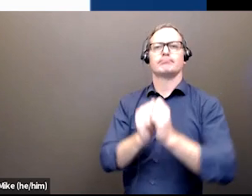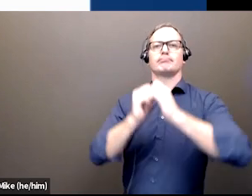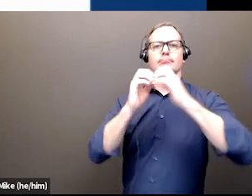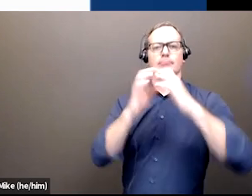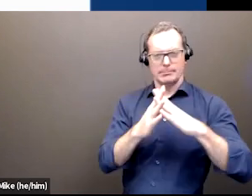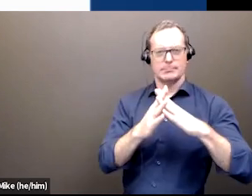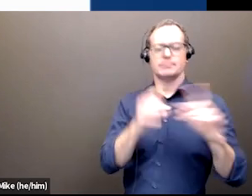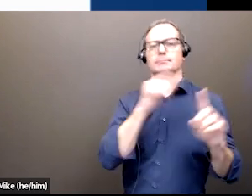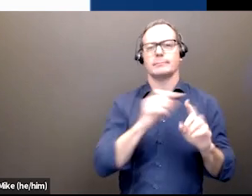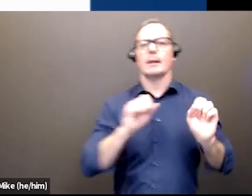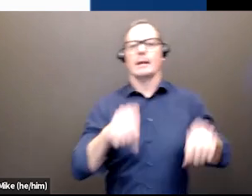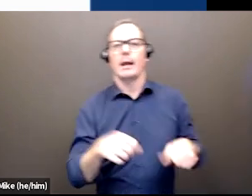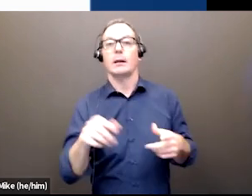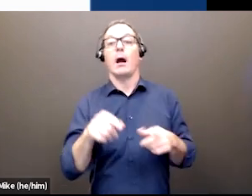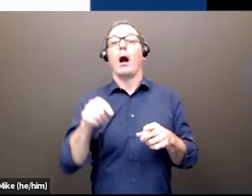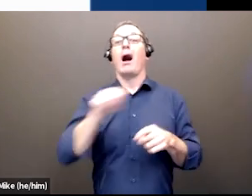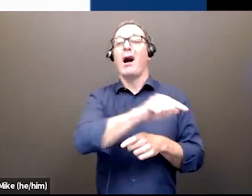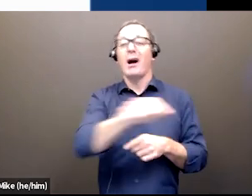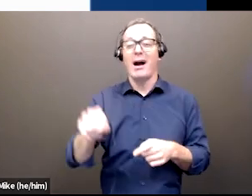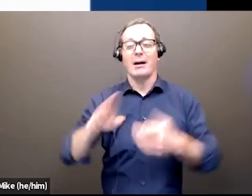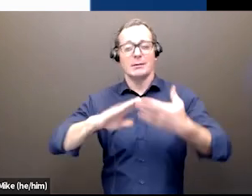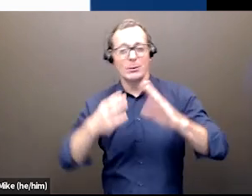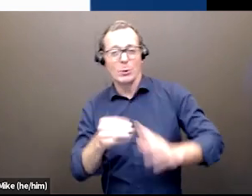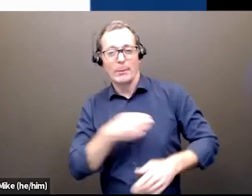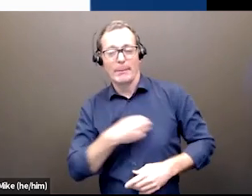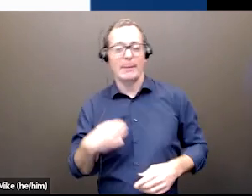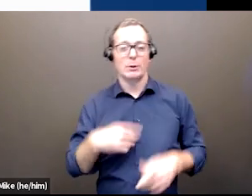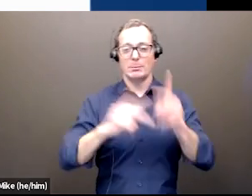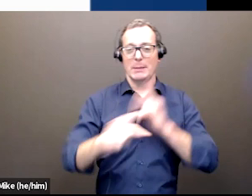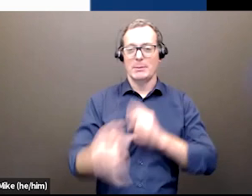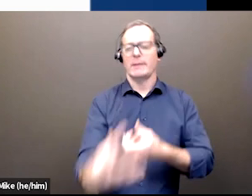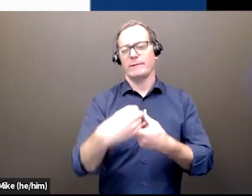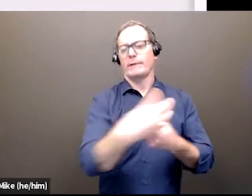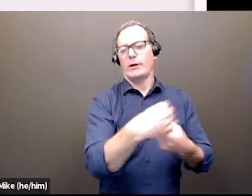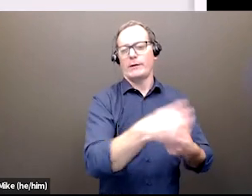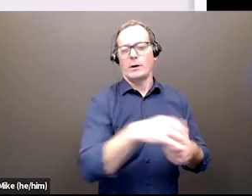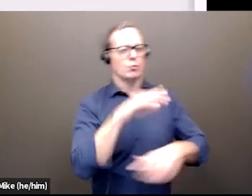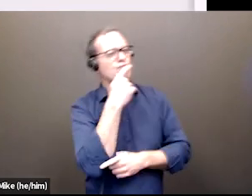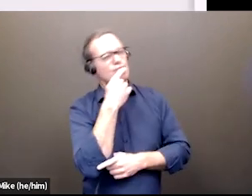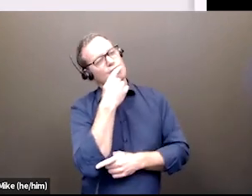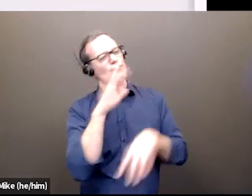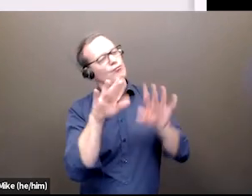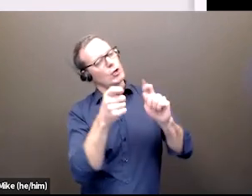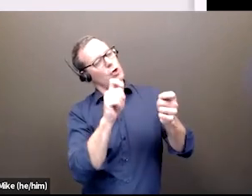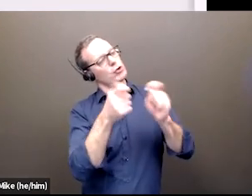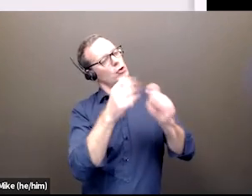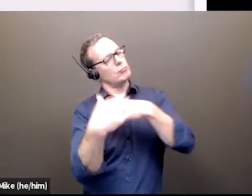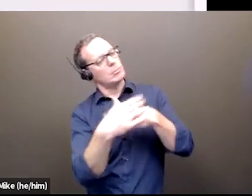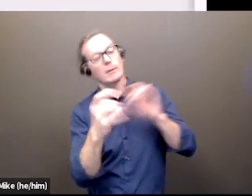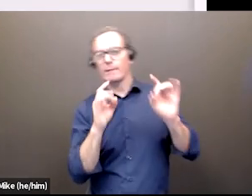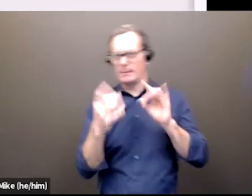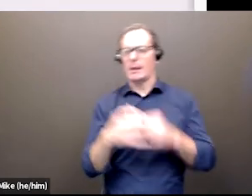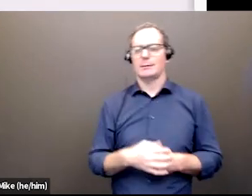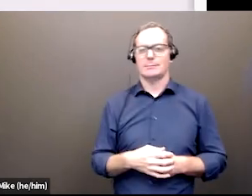groups, and others became involved in developing the look and feel of the site. We are excited to launch the